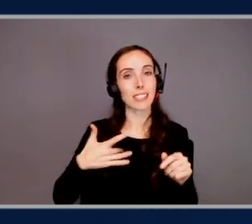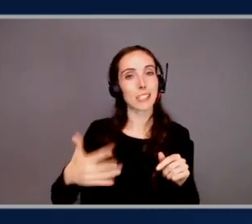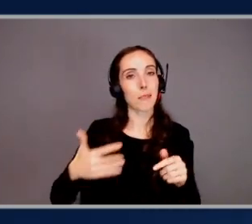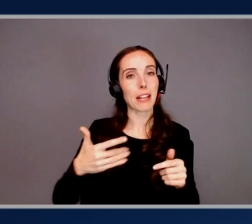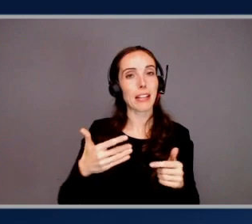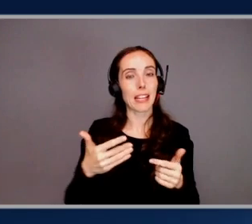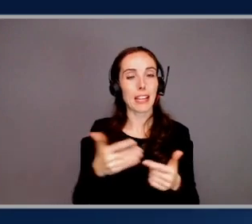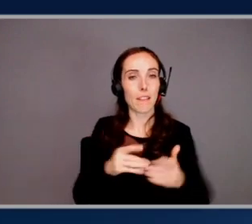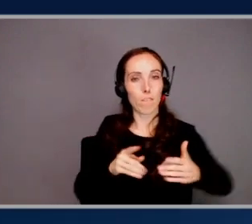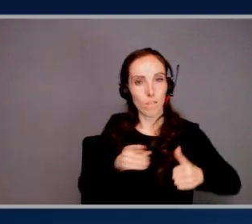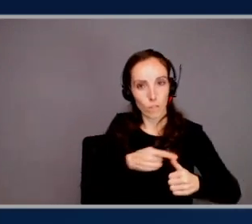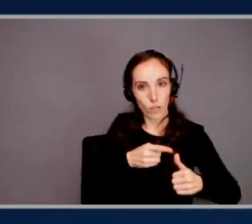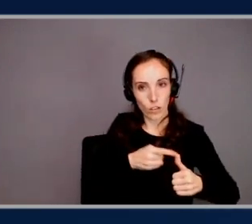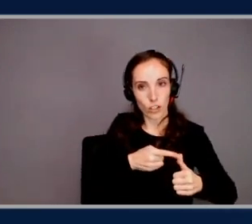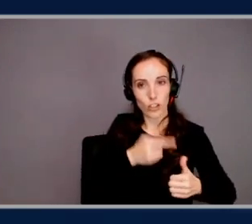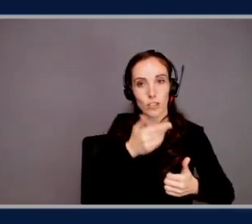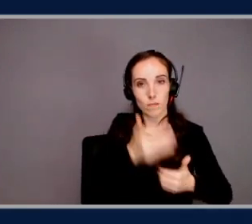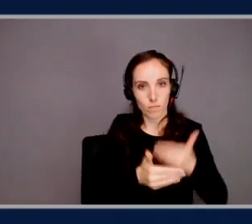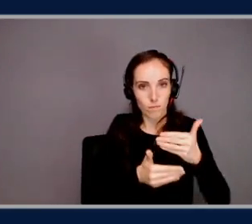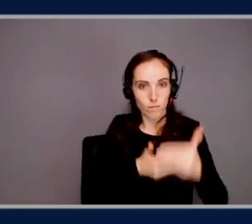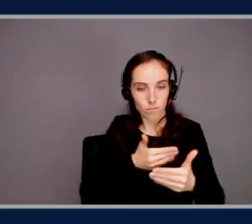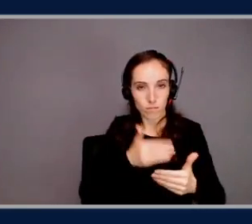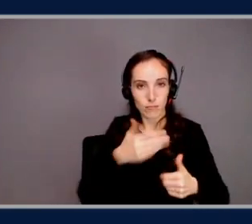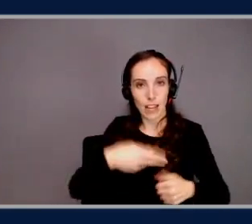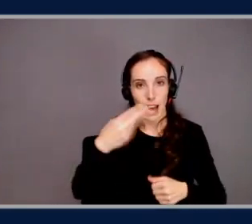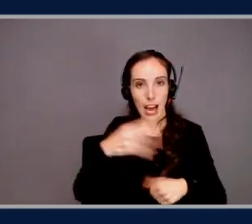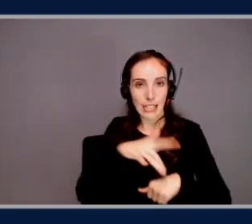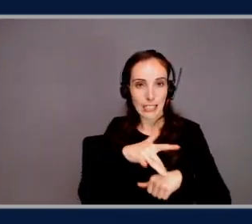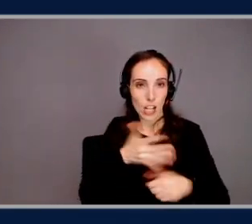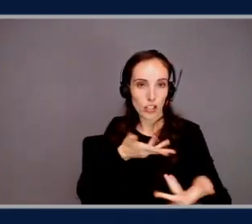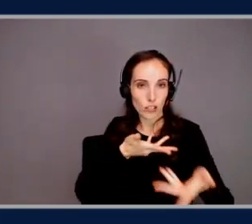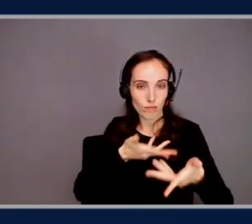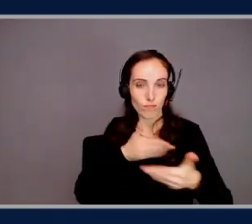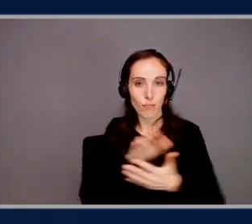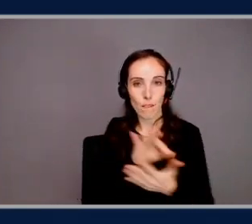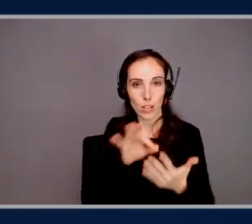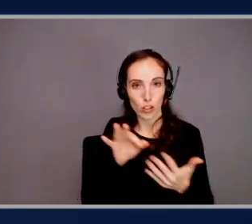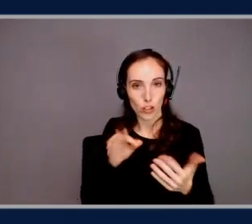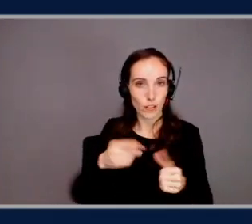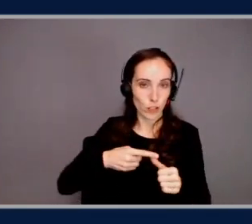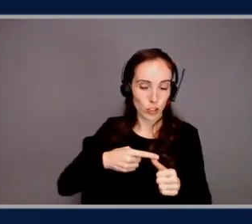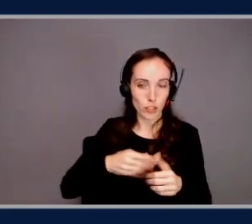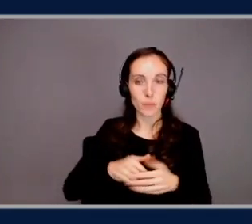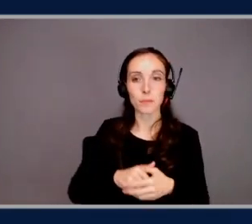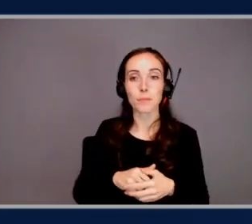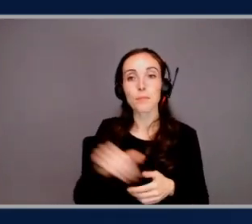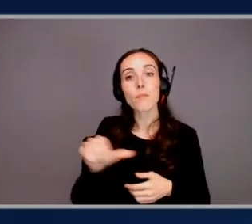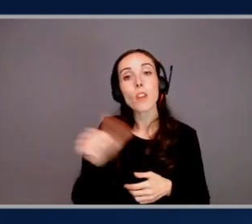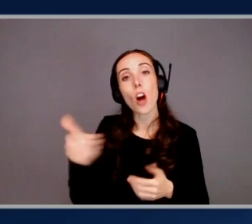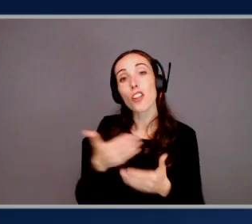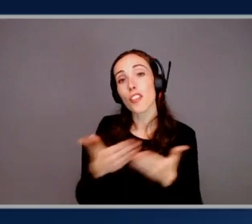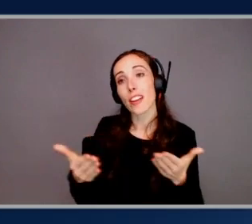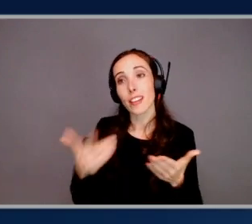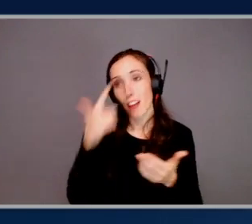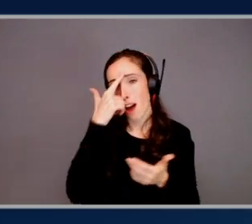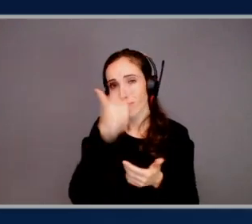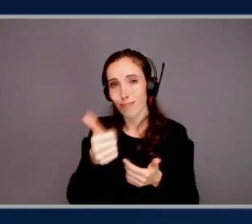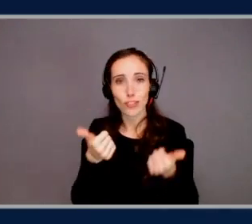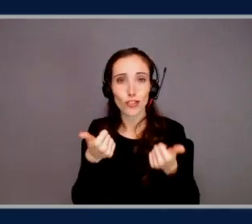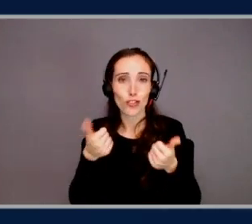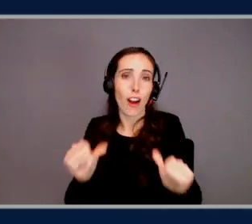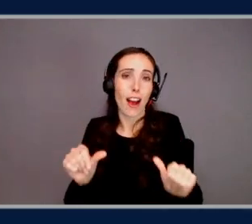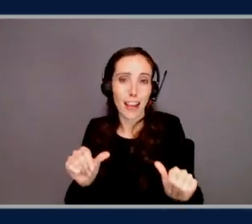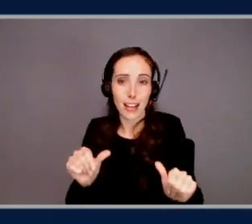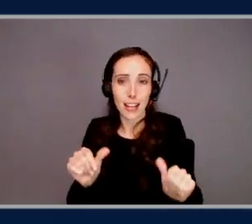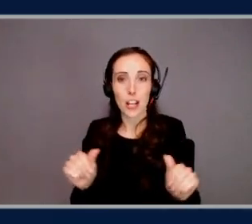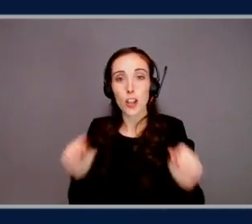moving through sort of high-touch features. The other thing I would say is just try it. Like, the more you work it into